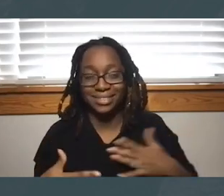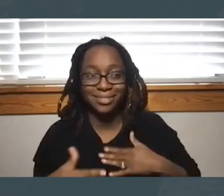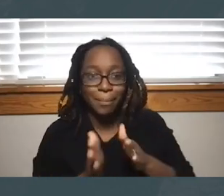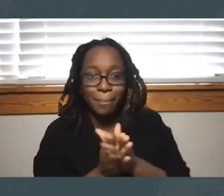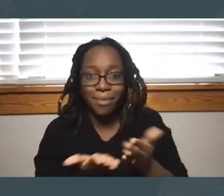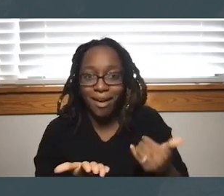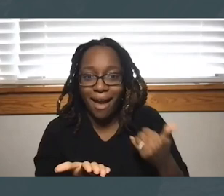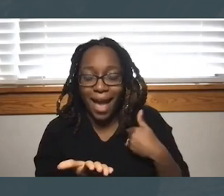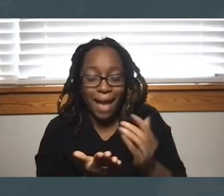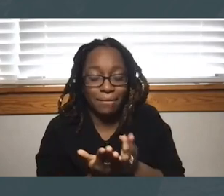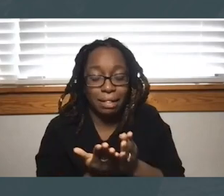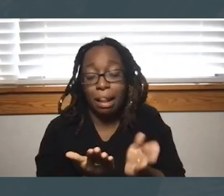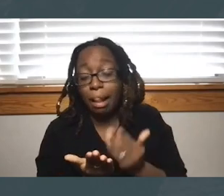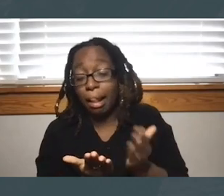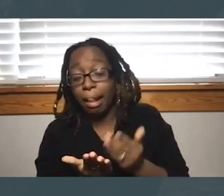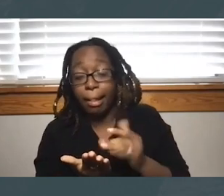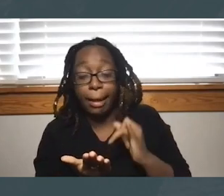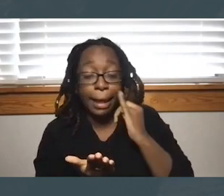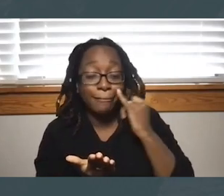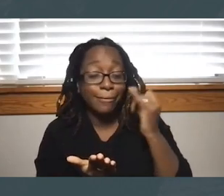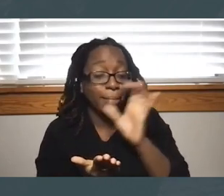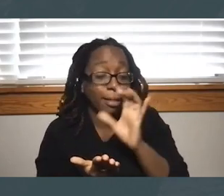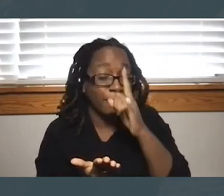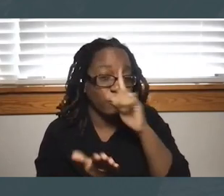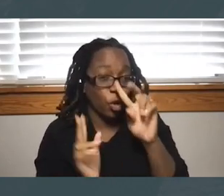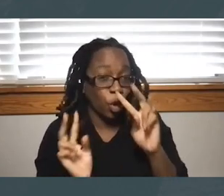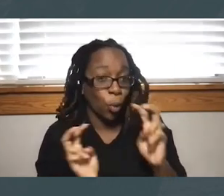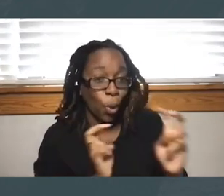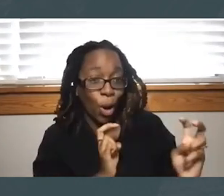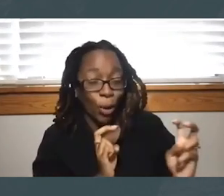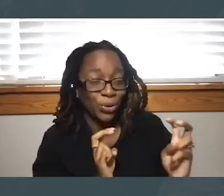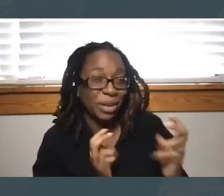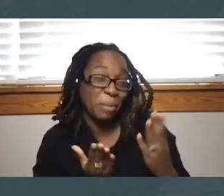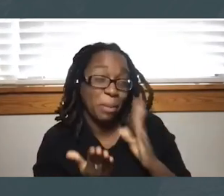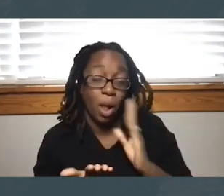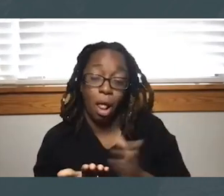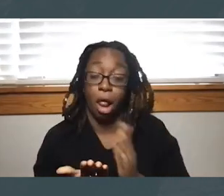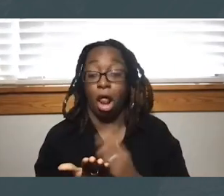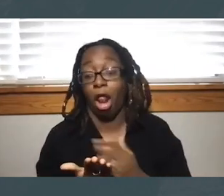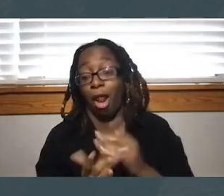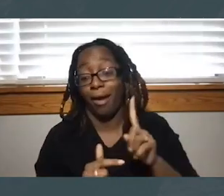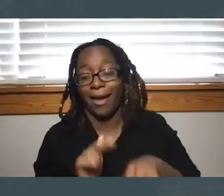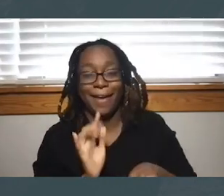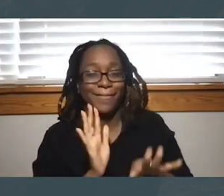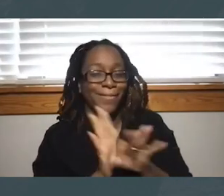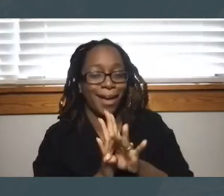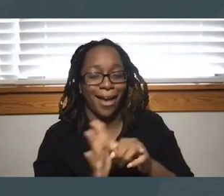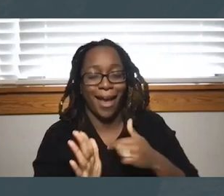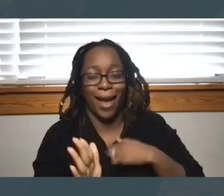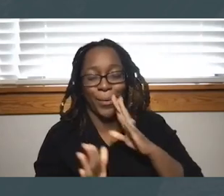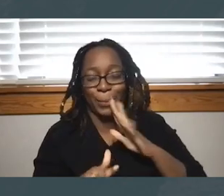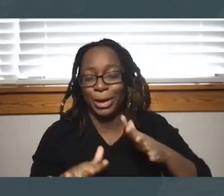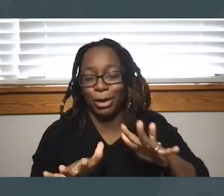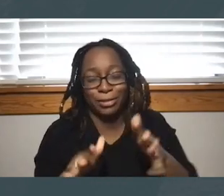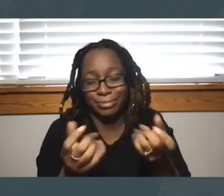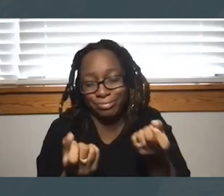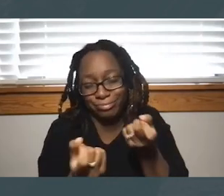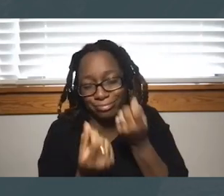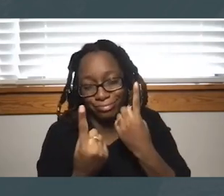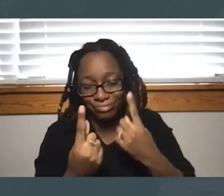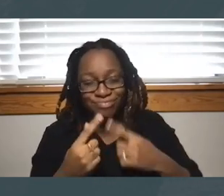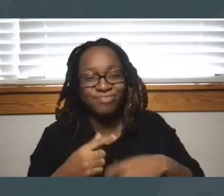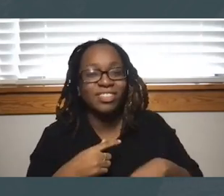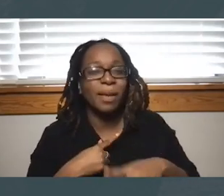just in case I need to find a quote that I will never find because I would be so nervous, so I would never. You get the point. But I'm happy to be